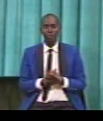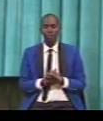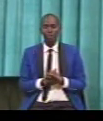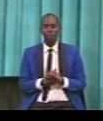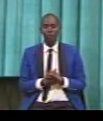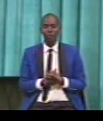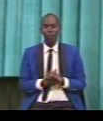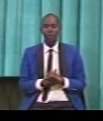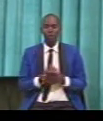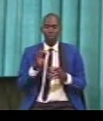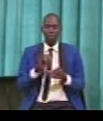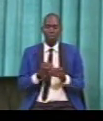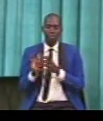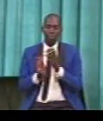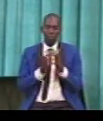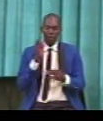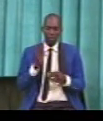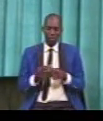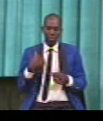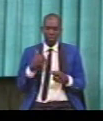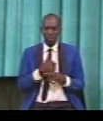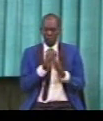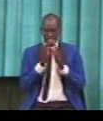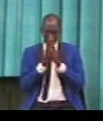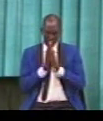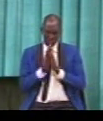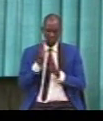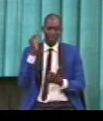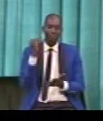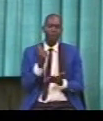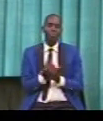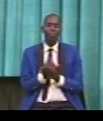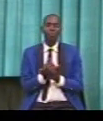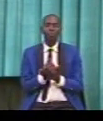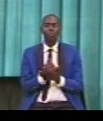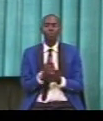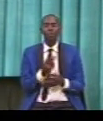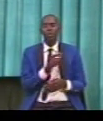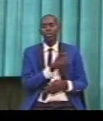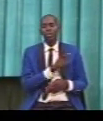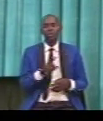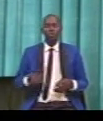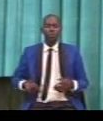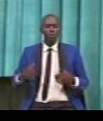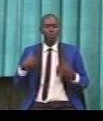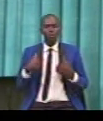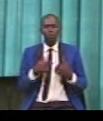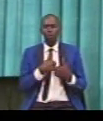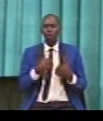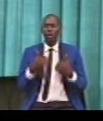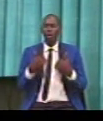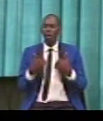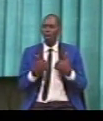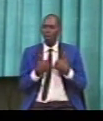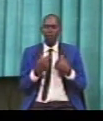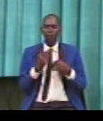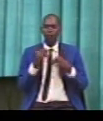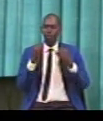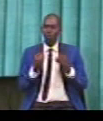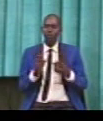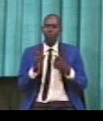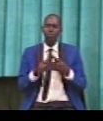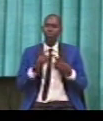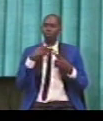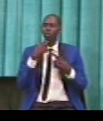In Jesus' name we pray. Lord, we lack words enough to thank you for all you